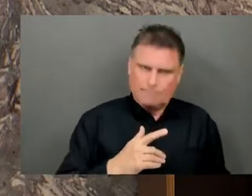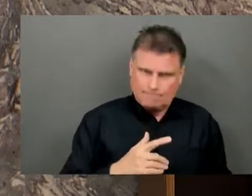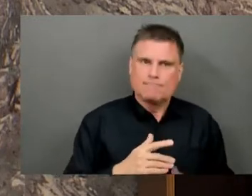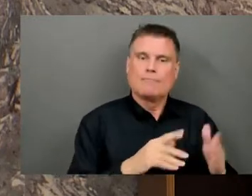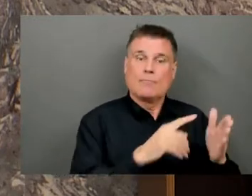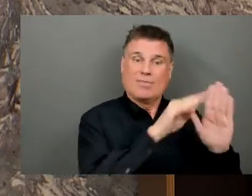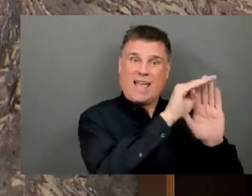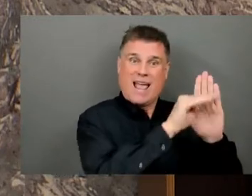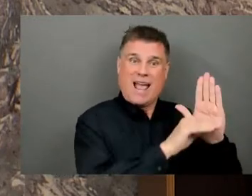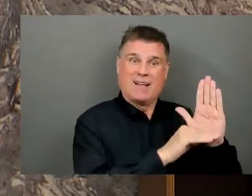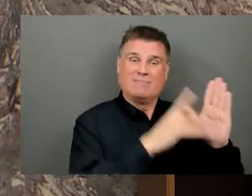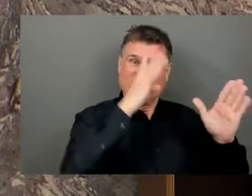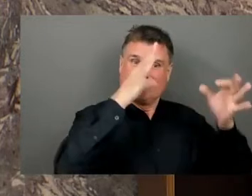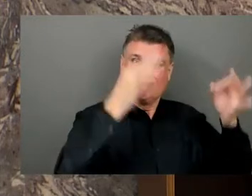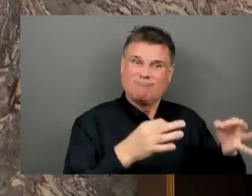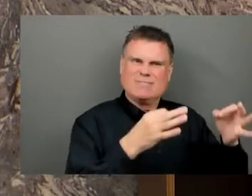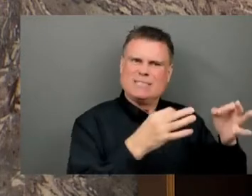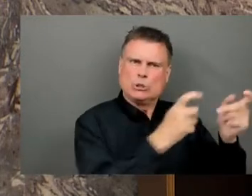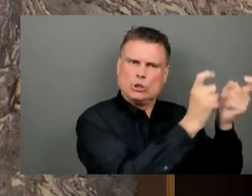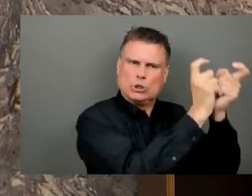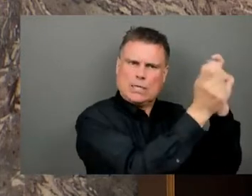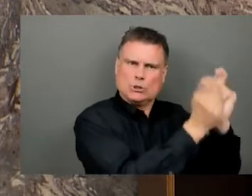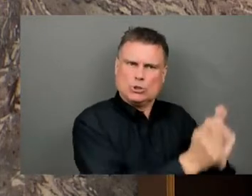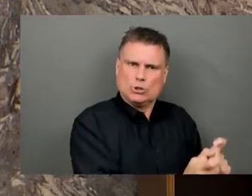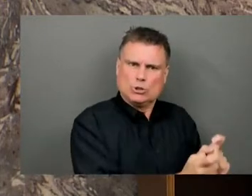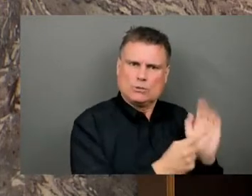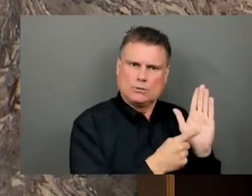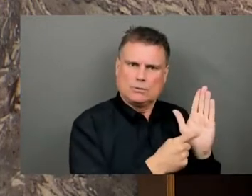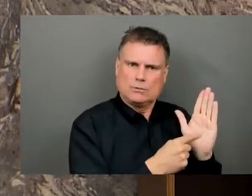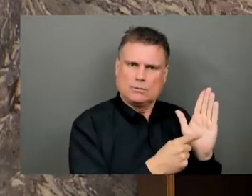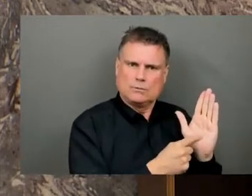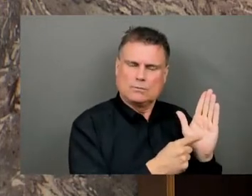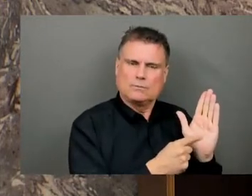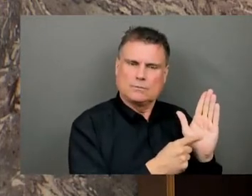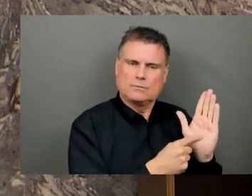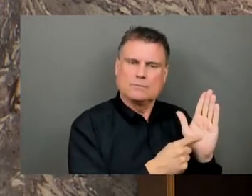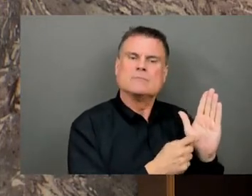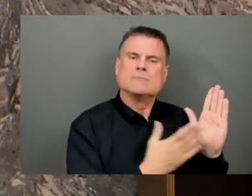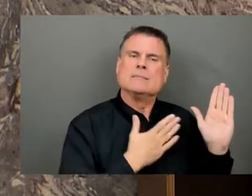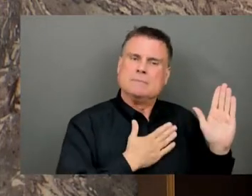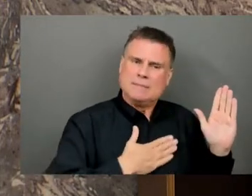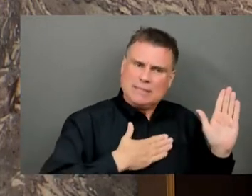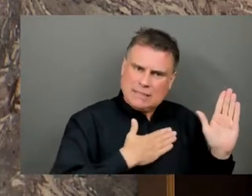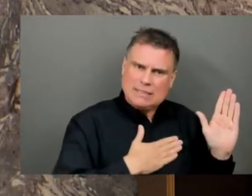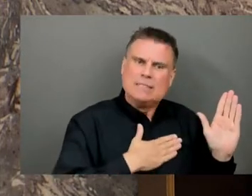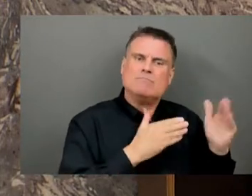into the record moments ago, and actually agree to